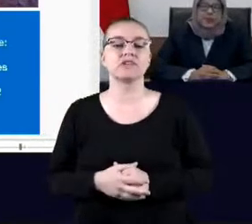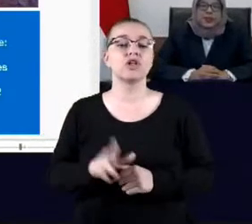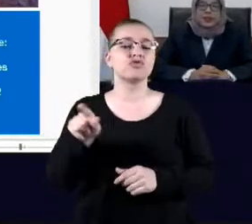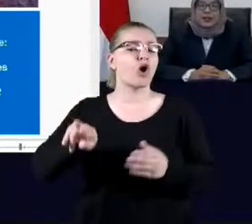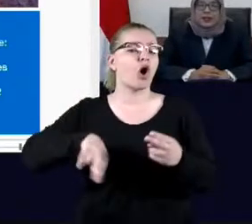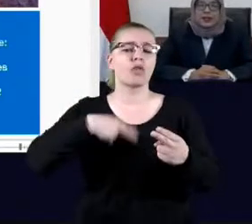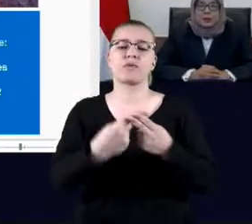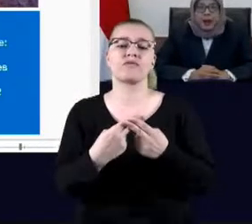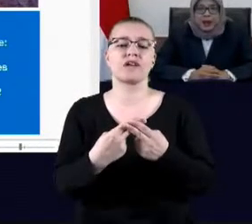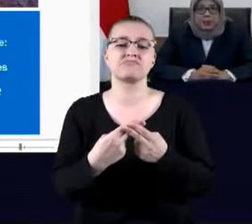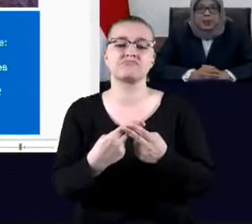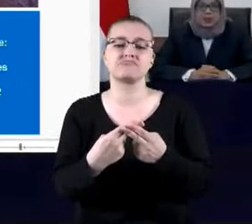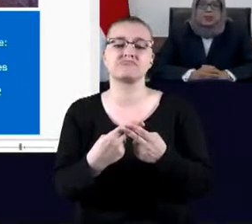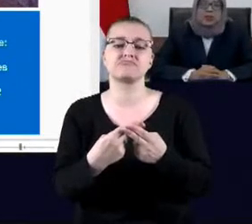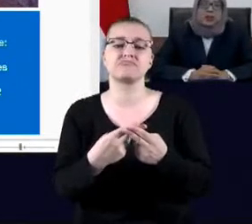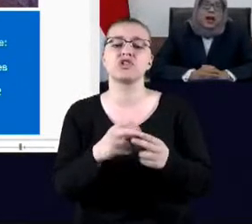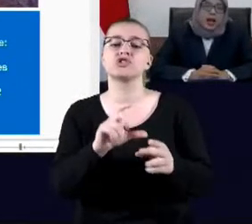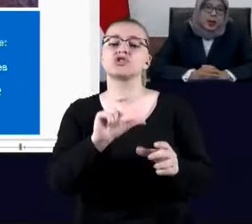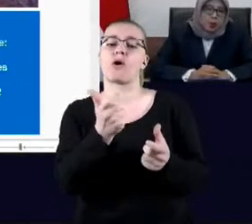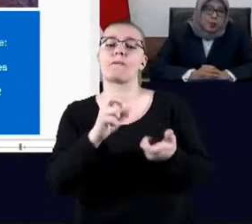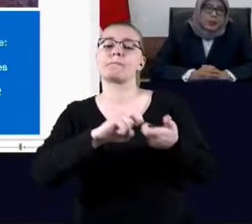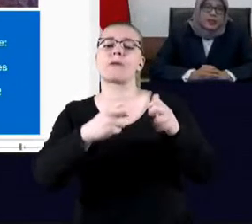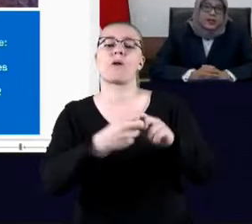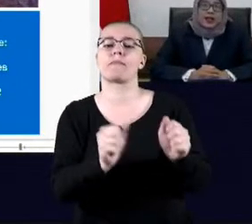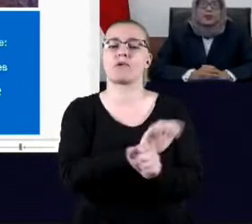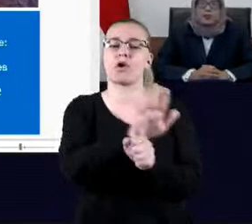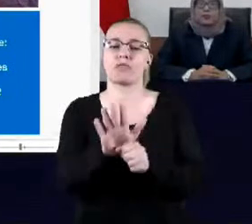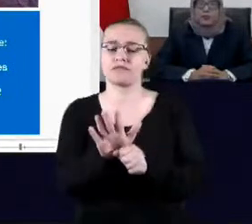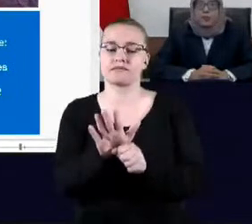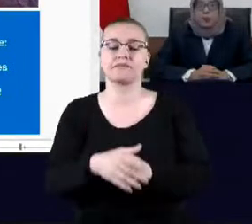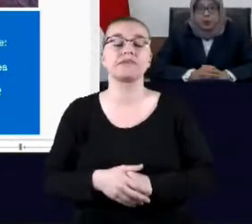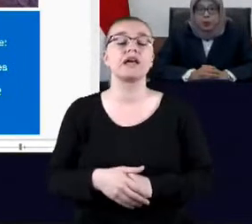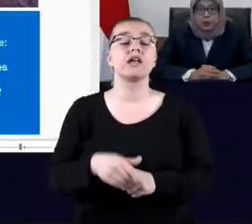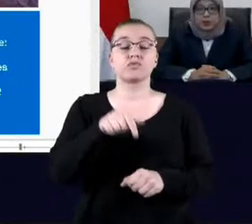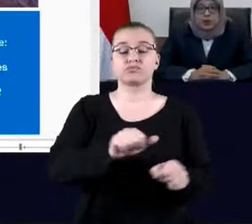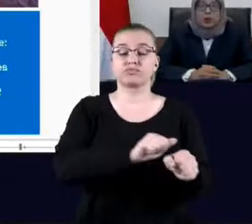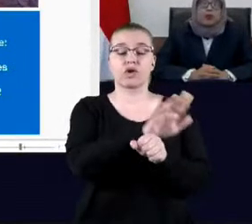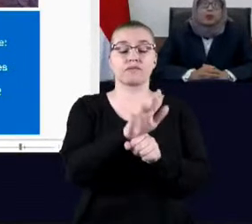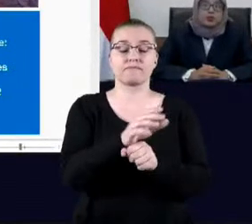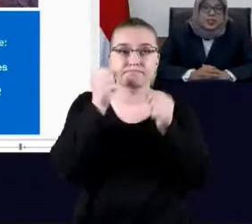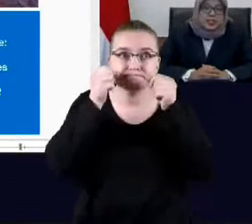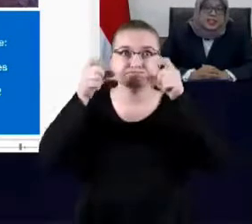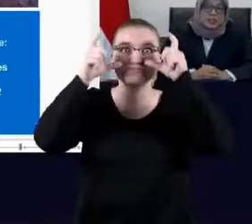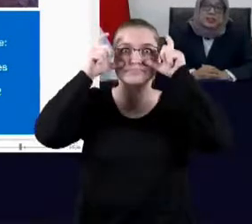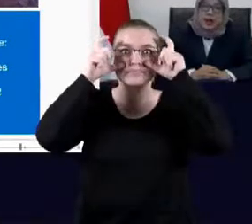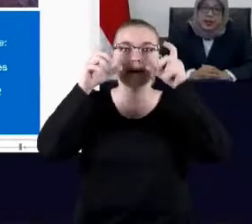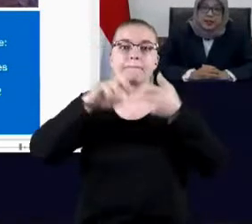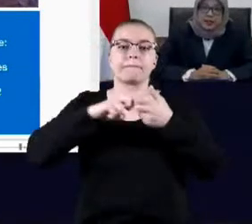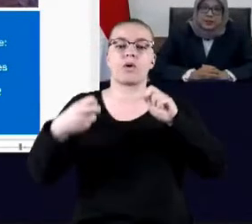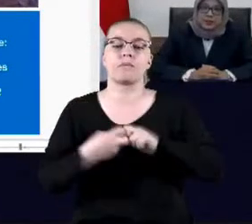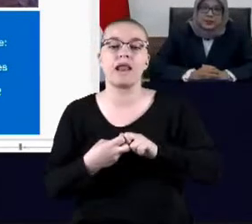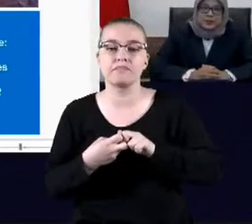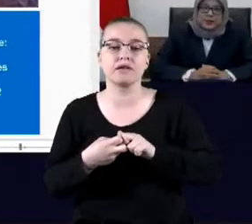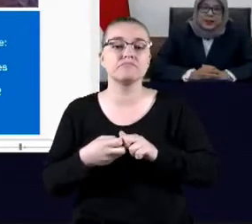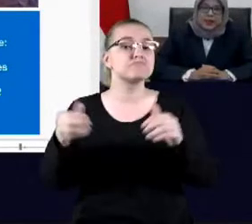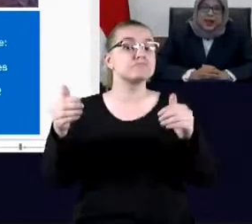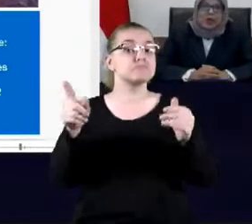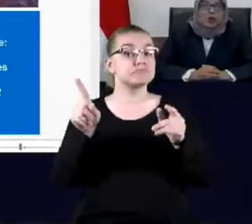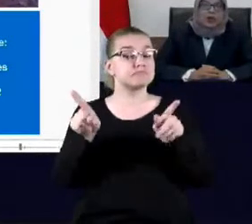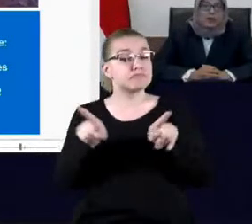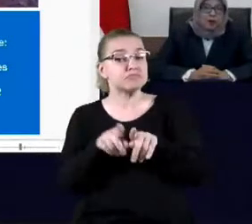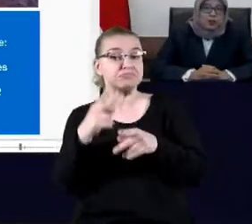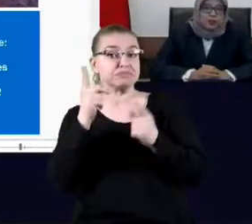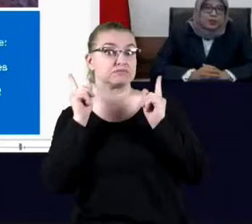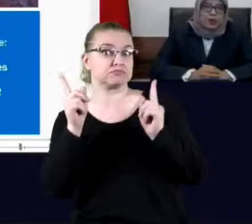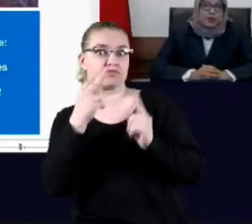COVID-19. The pandemic was an eye-opener, and from problems, opportunities arise.